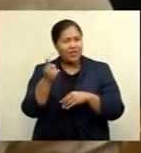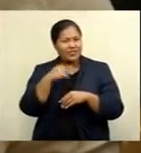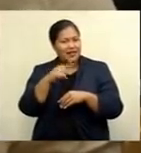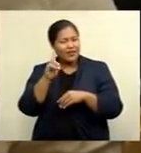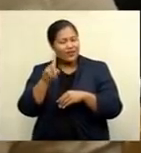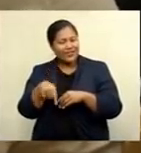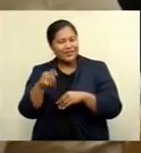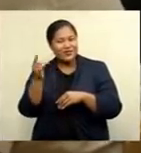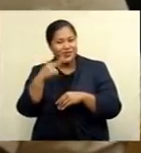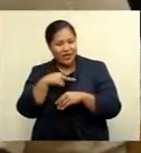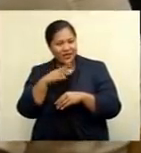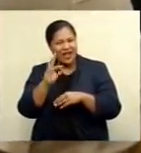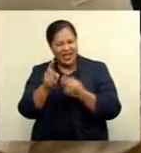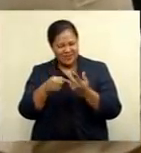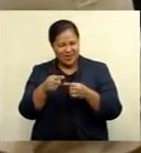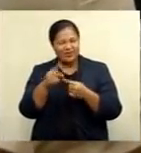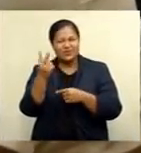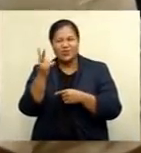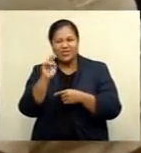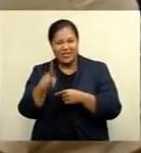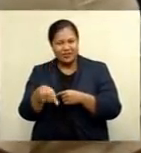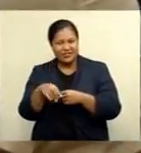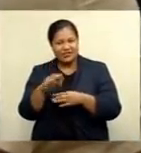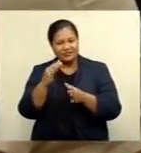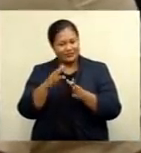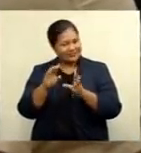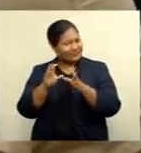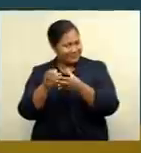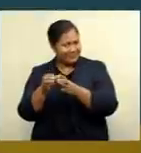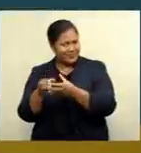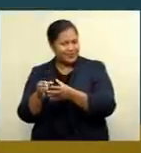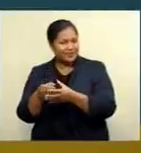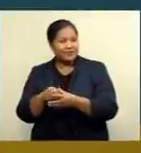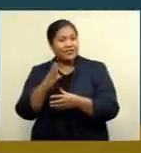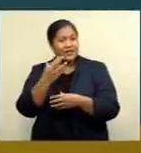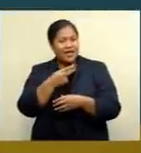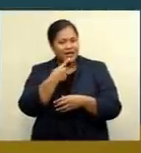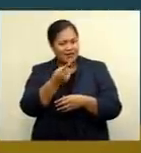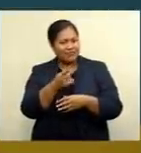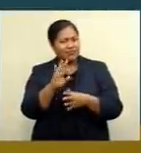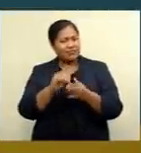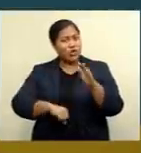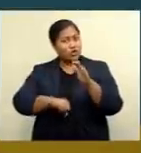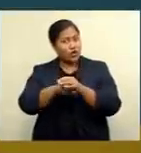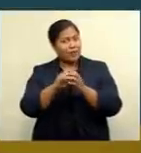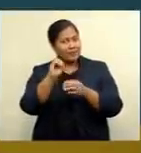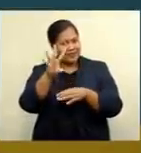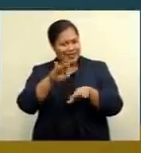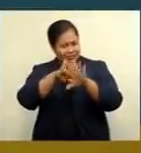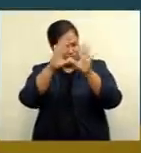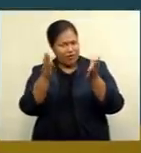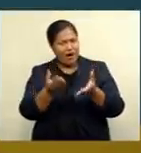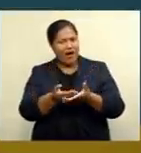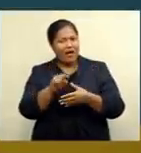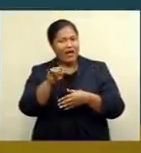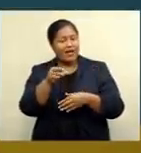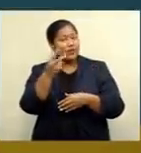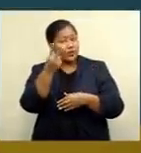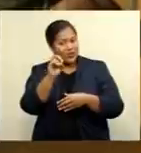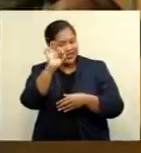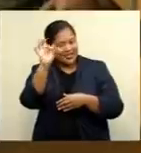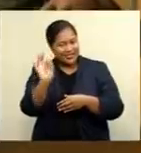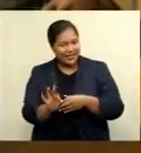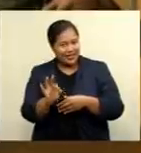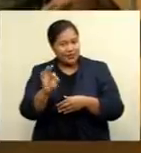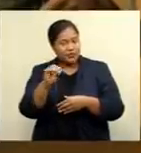2,000 institutions surveyed. USP says this represents a placing among the top 10 globally with about 20,000